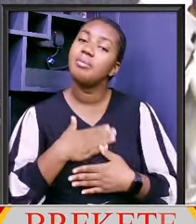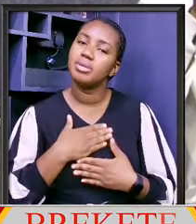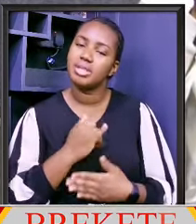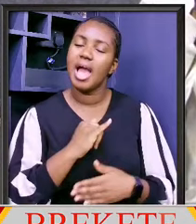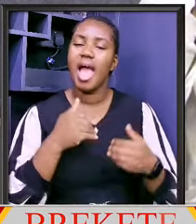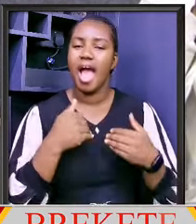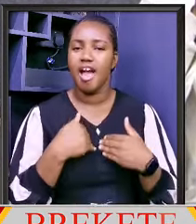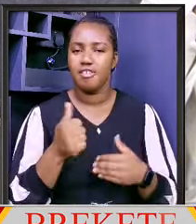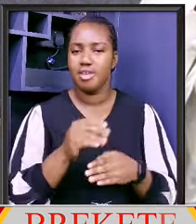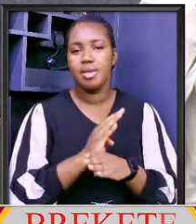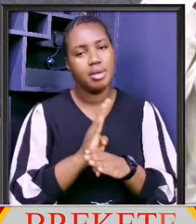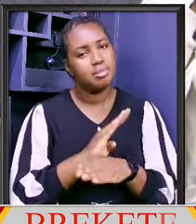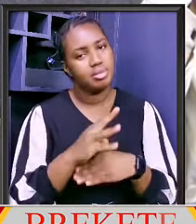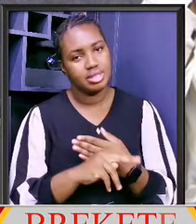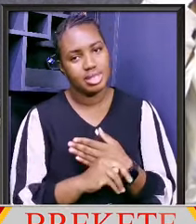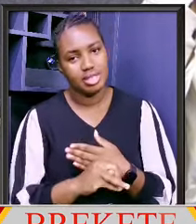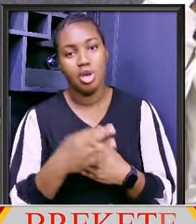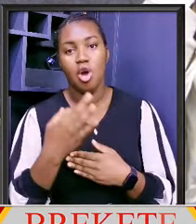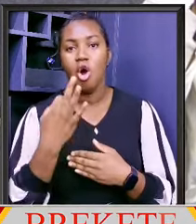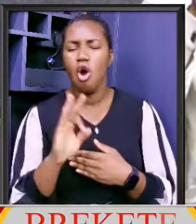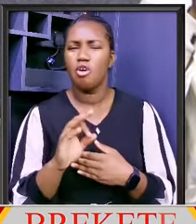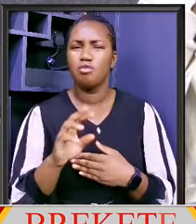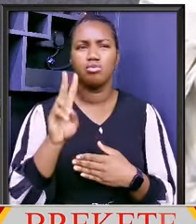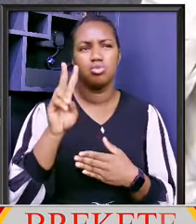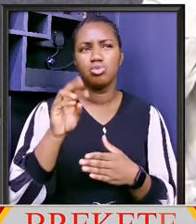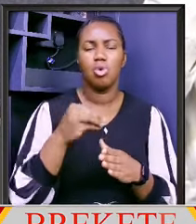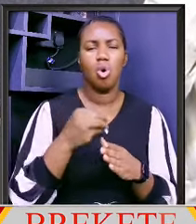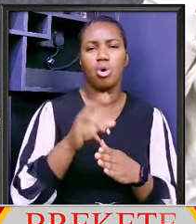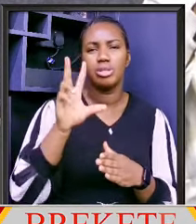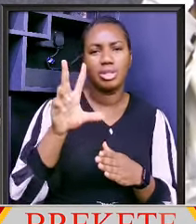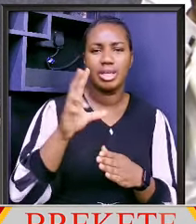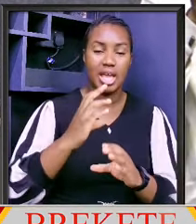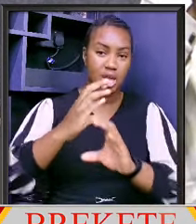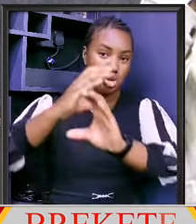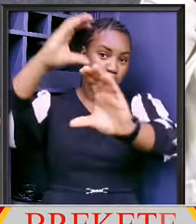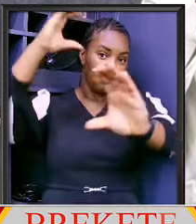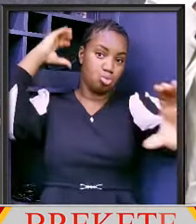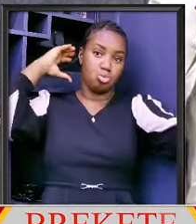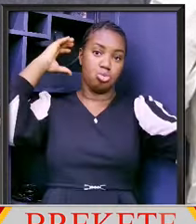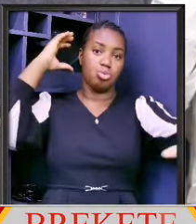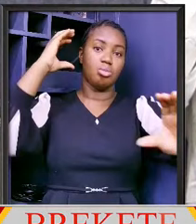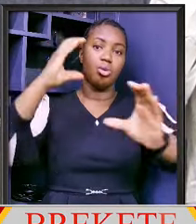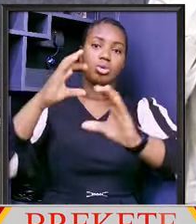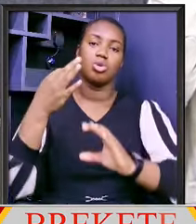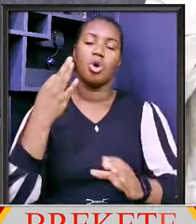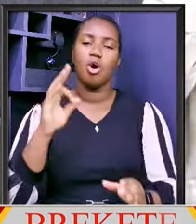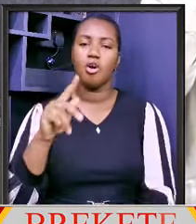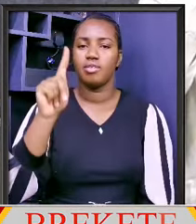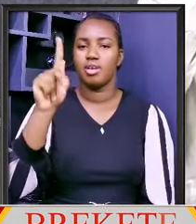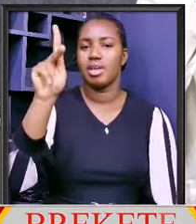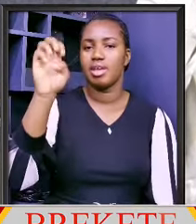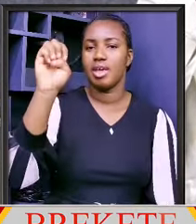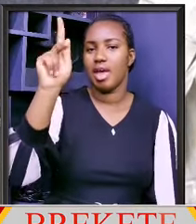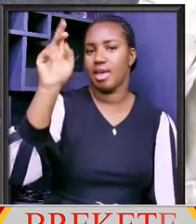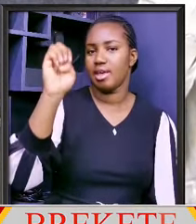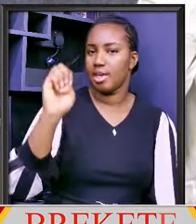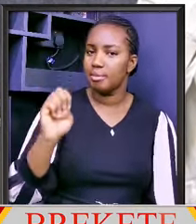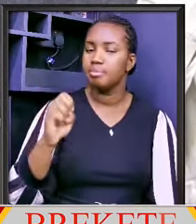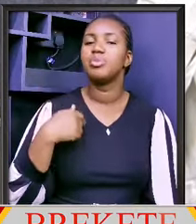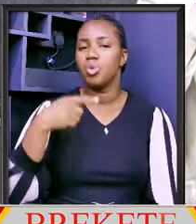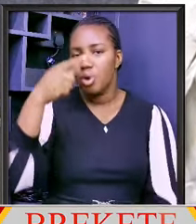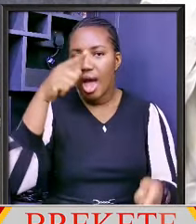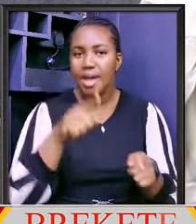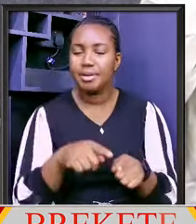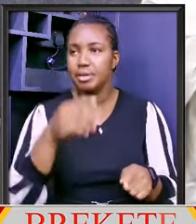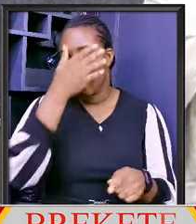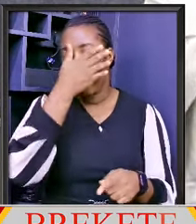business of about 2 or 3 truck of tricycle. I know you have it, which we agree. How